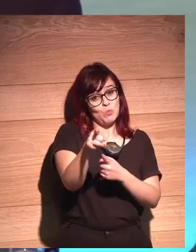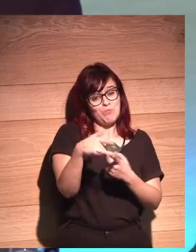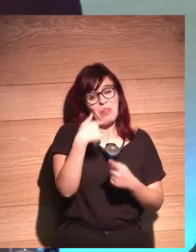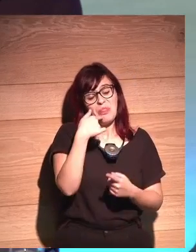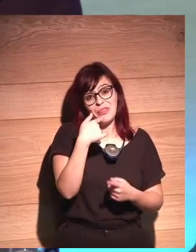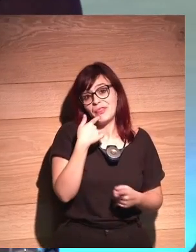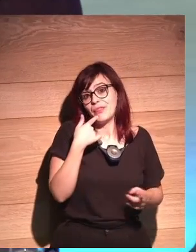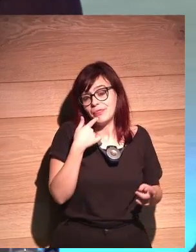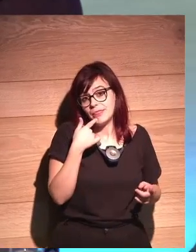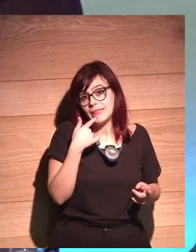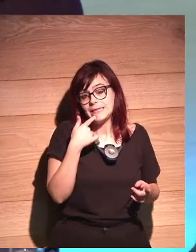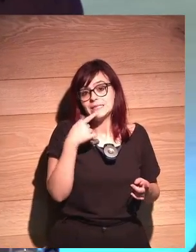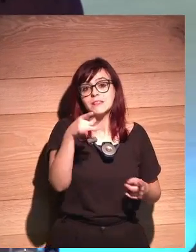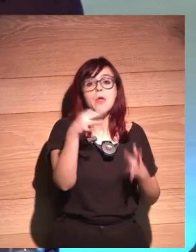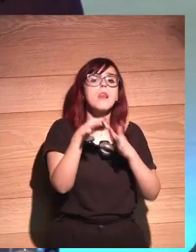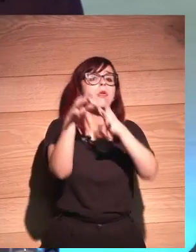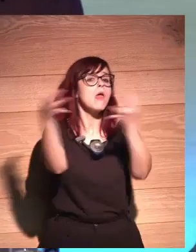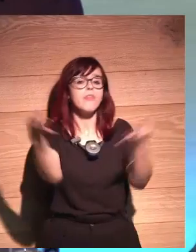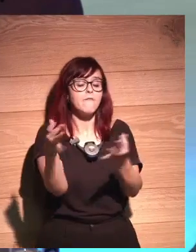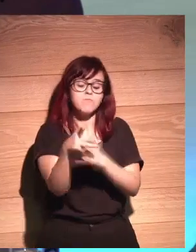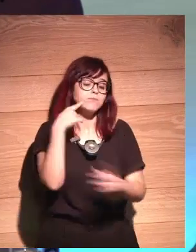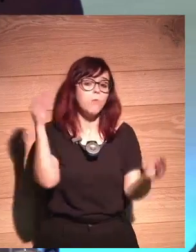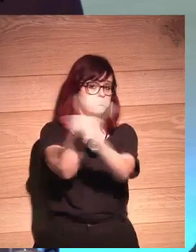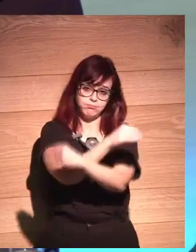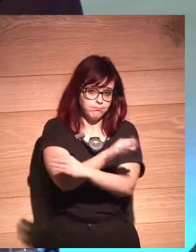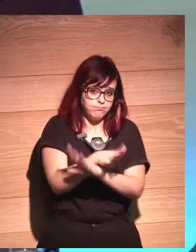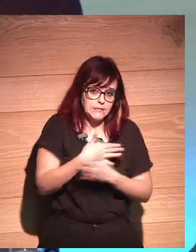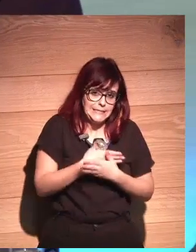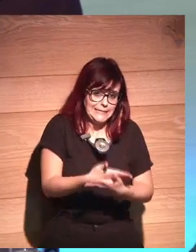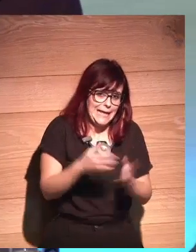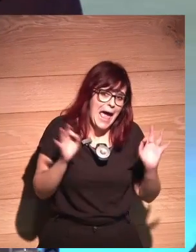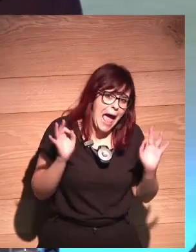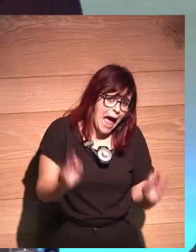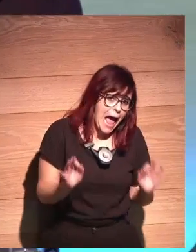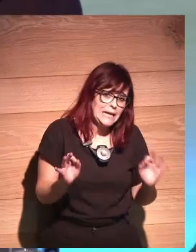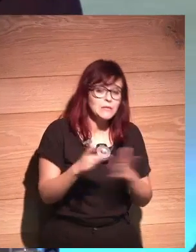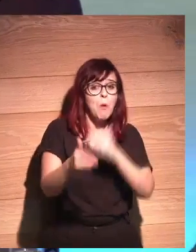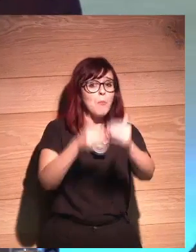I don't really agree with you when you said that there had to be a leader